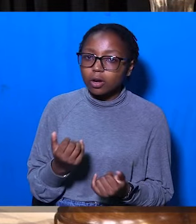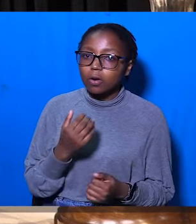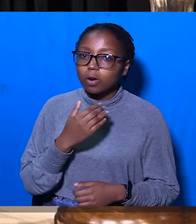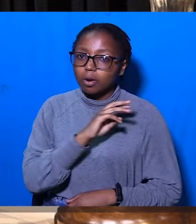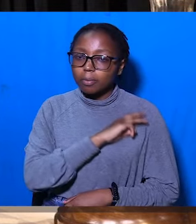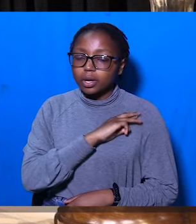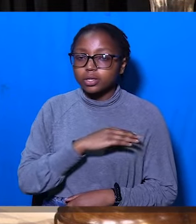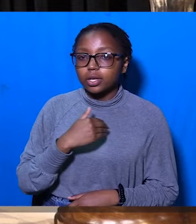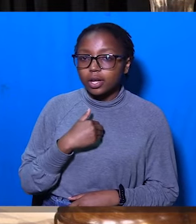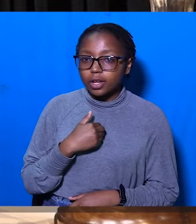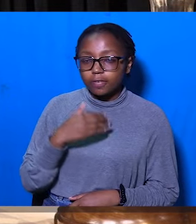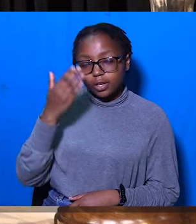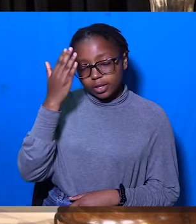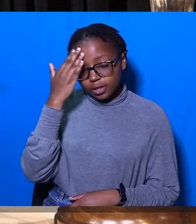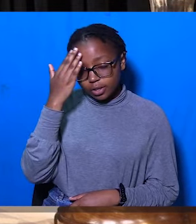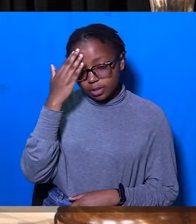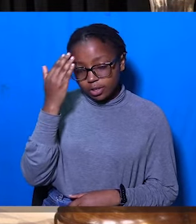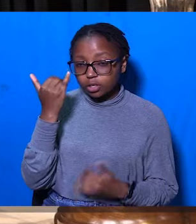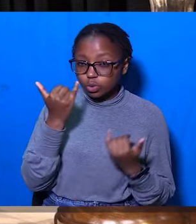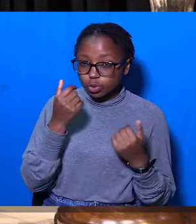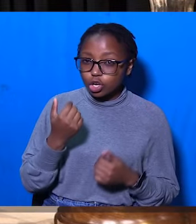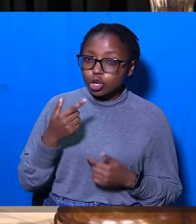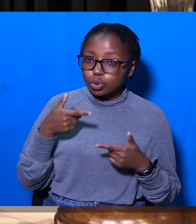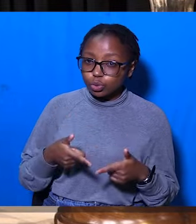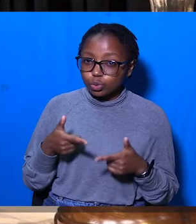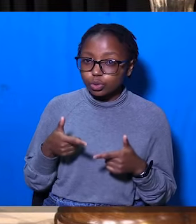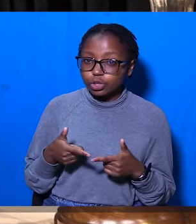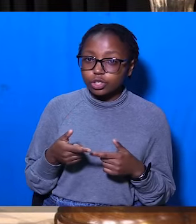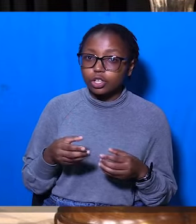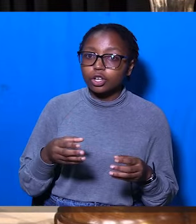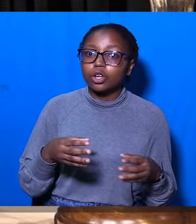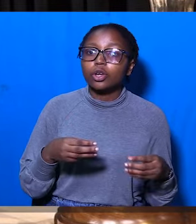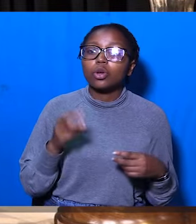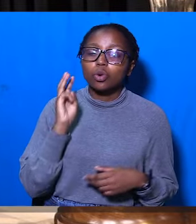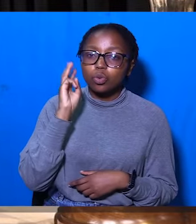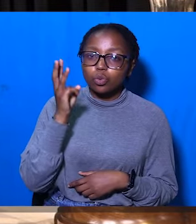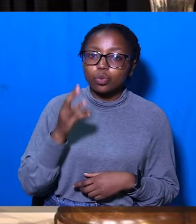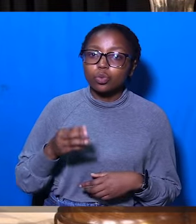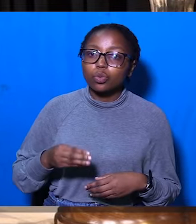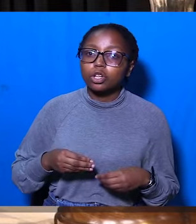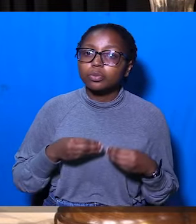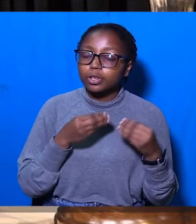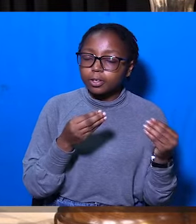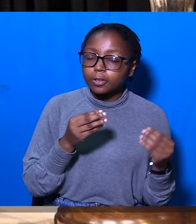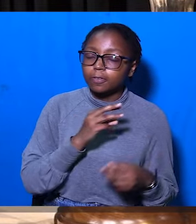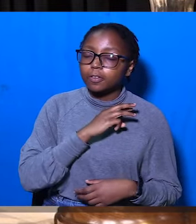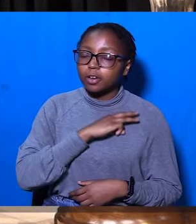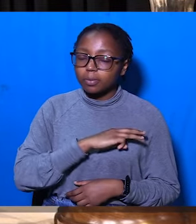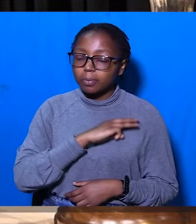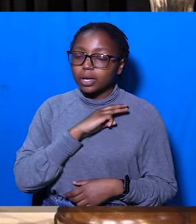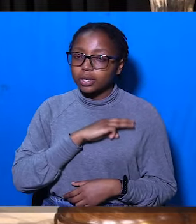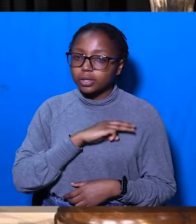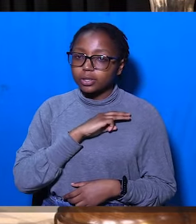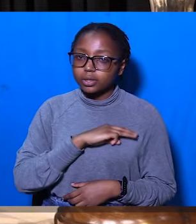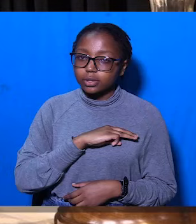be recipients of God's mercy. Remember, Gentiles never believed in Christ before. They never believed in God before. They